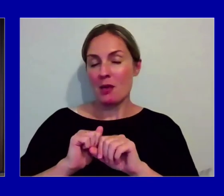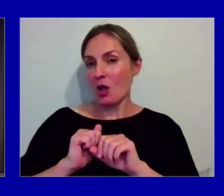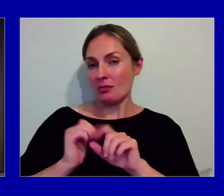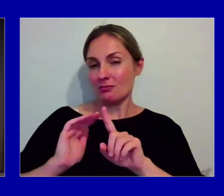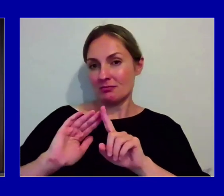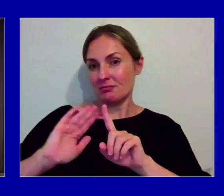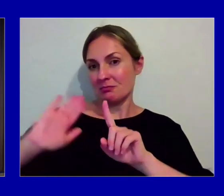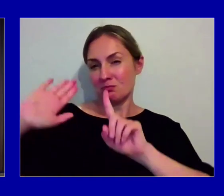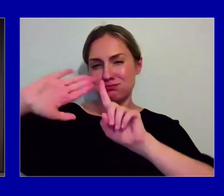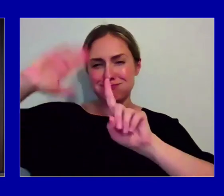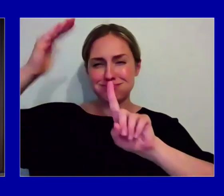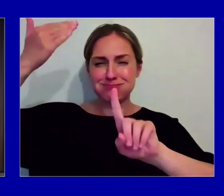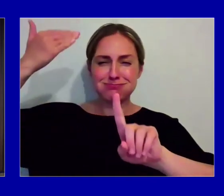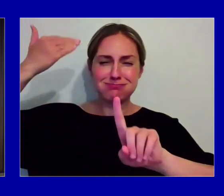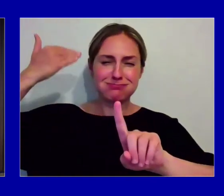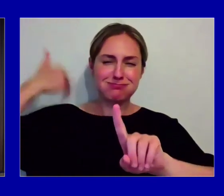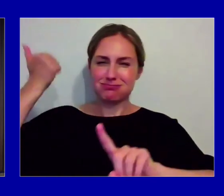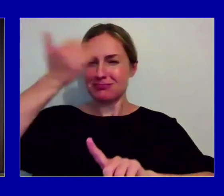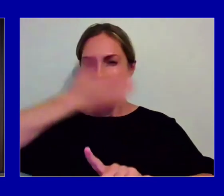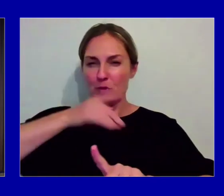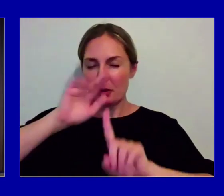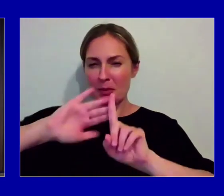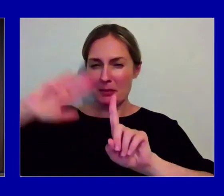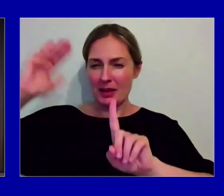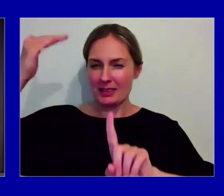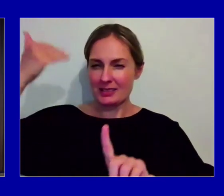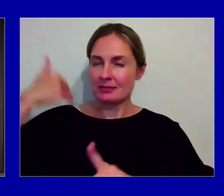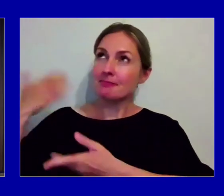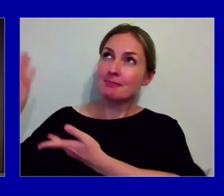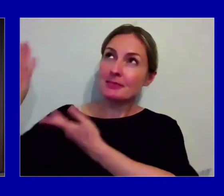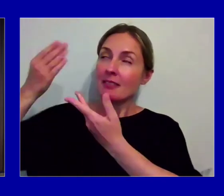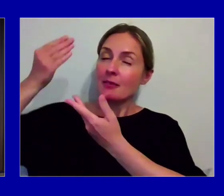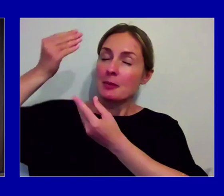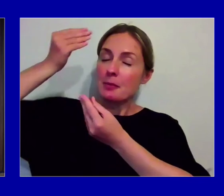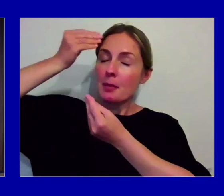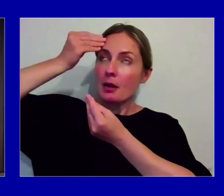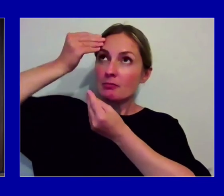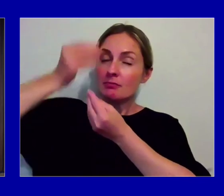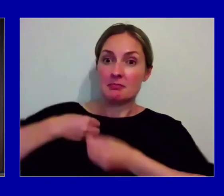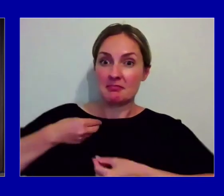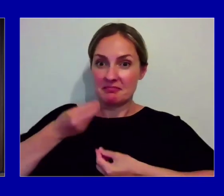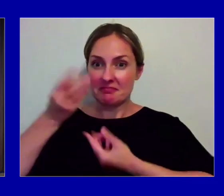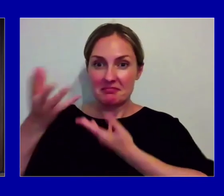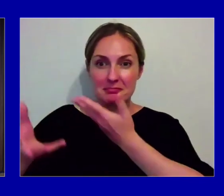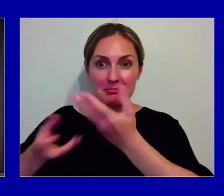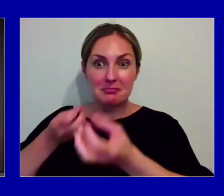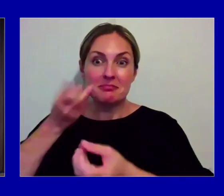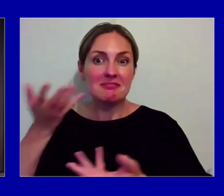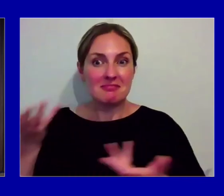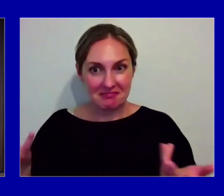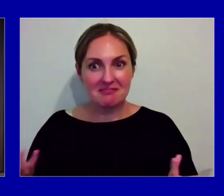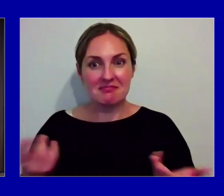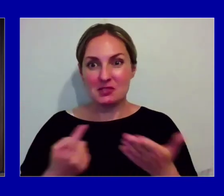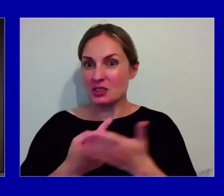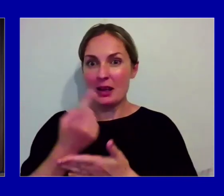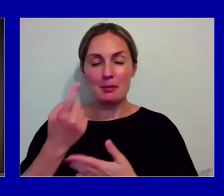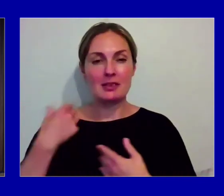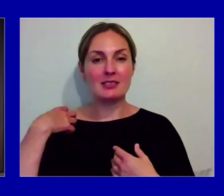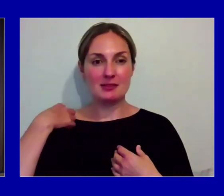Um, and you know, my nan, you know, I look at those really strong matriarchs that I've had behind me. Um,